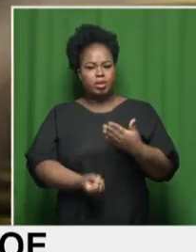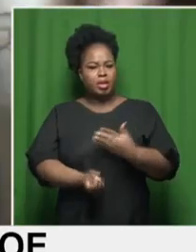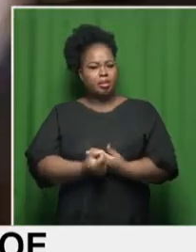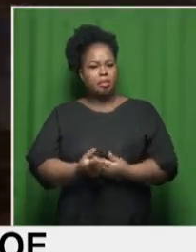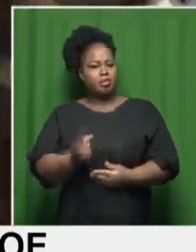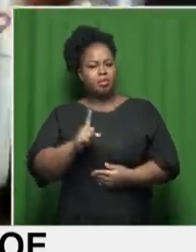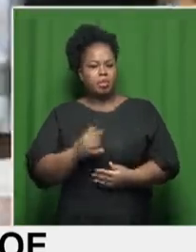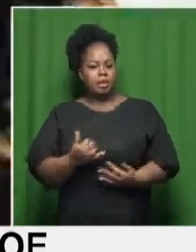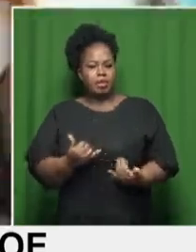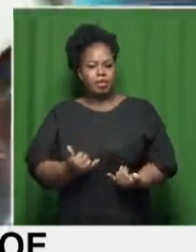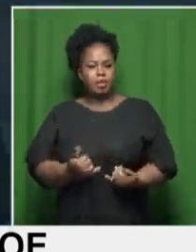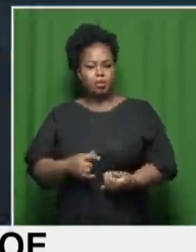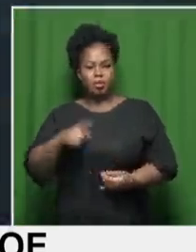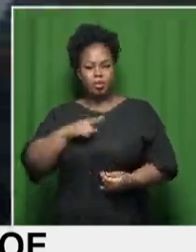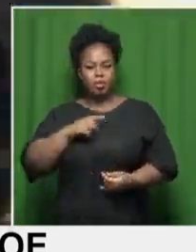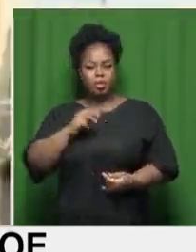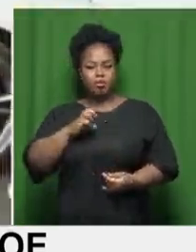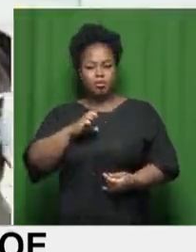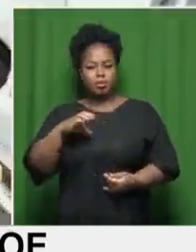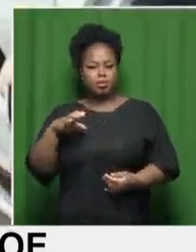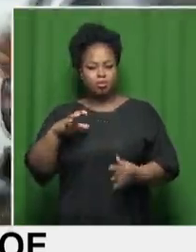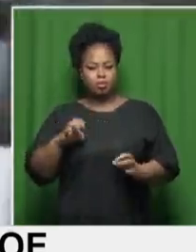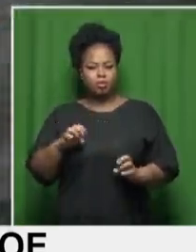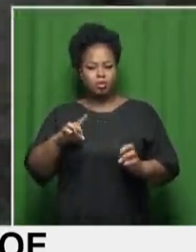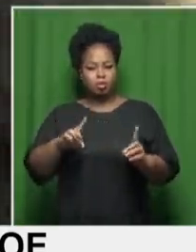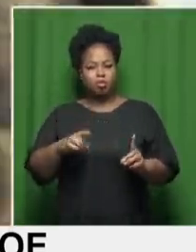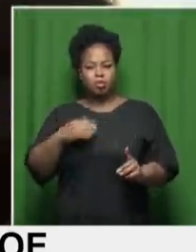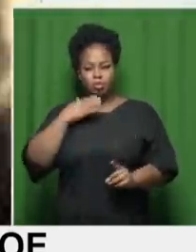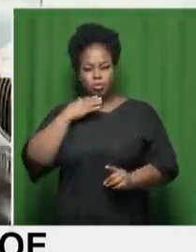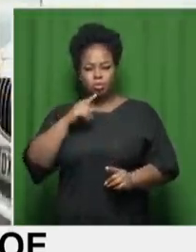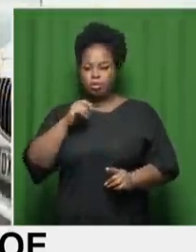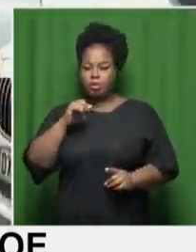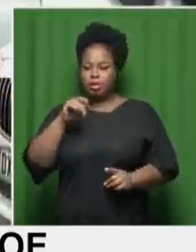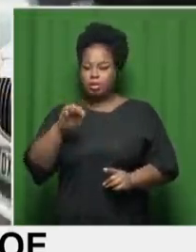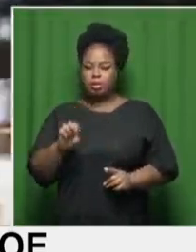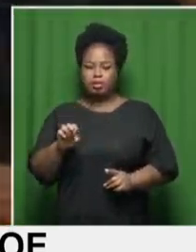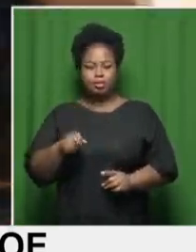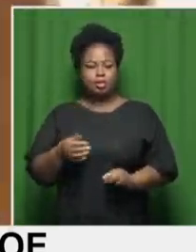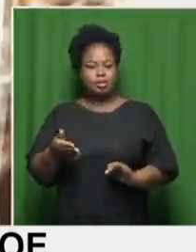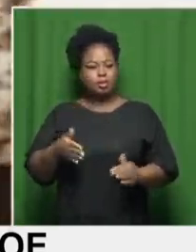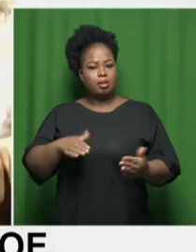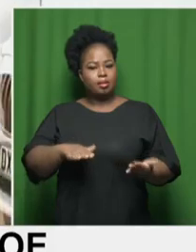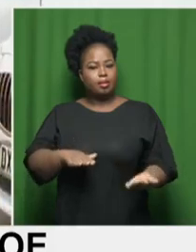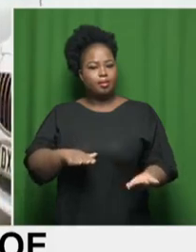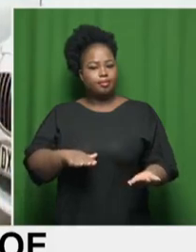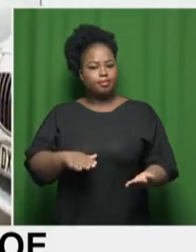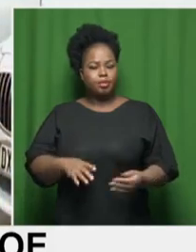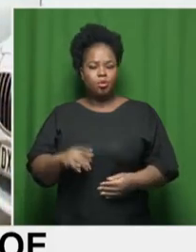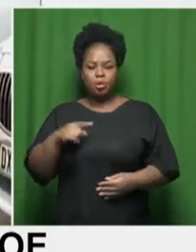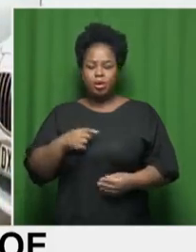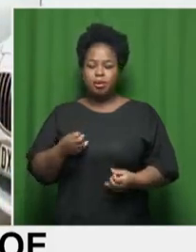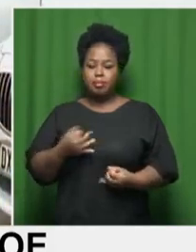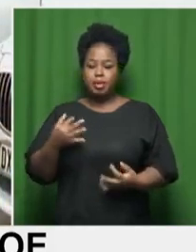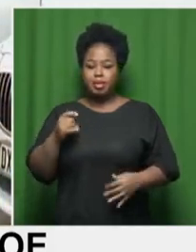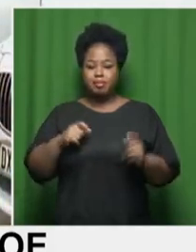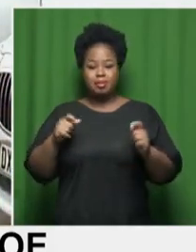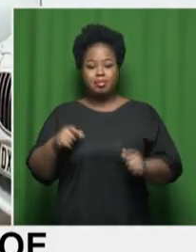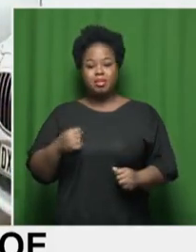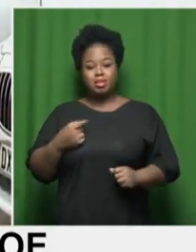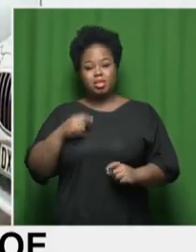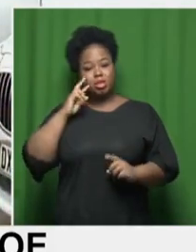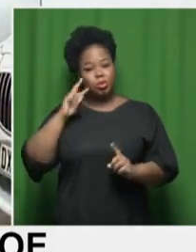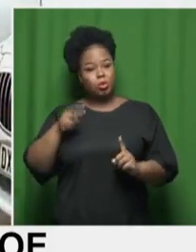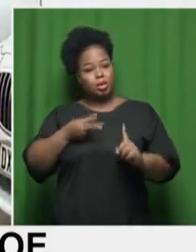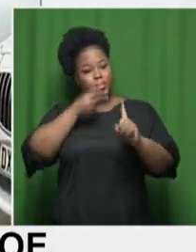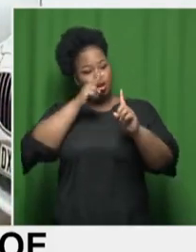now that MEC of Education Tate Makgoe is no longer with us, because many people are looking at him as one person